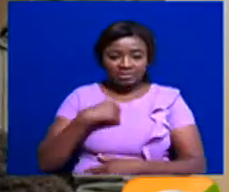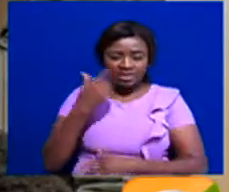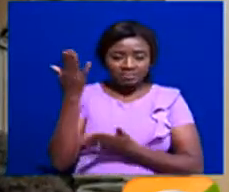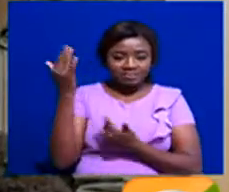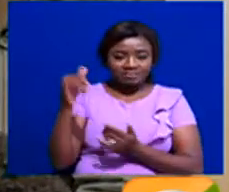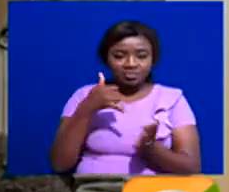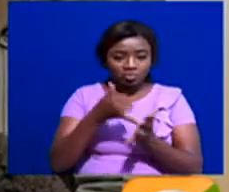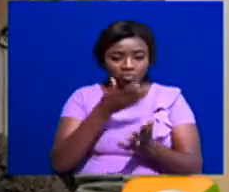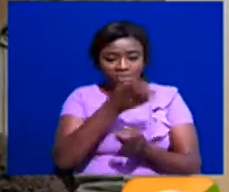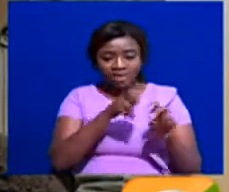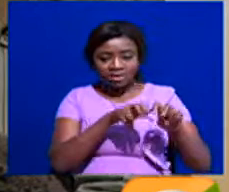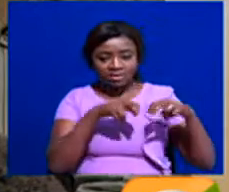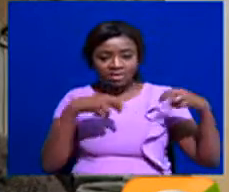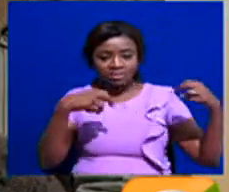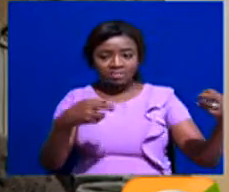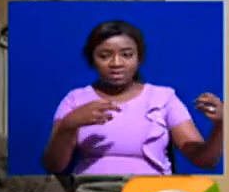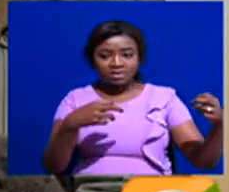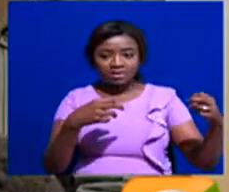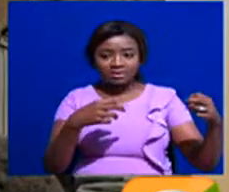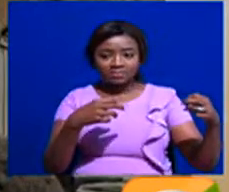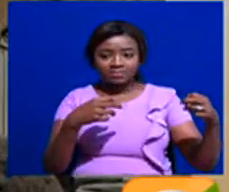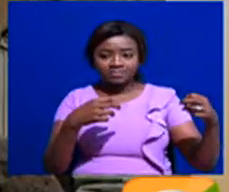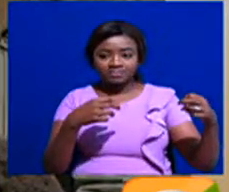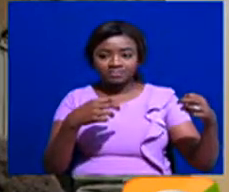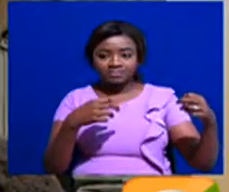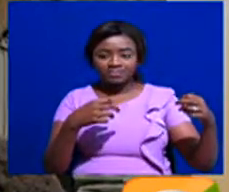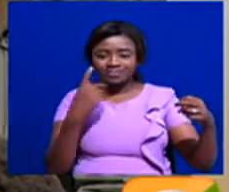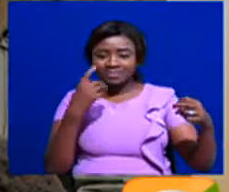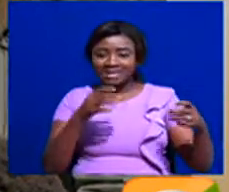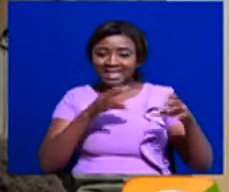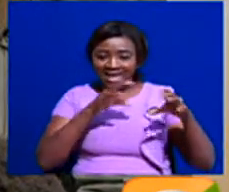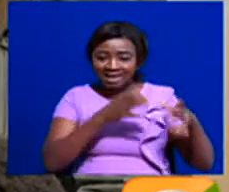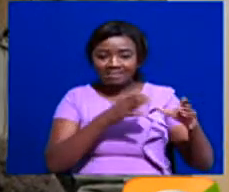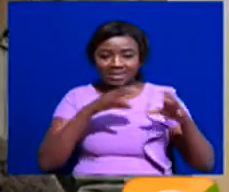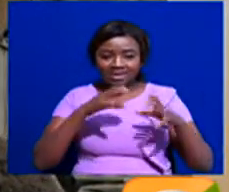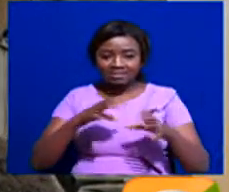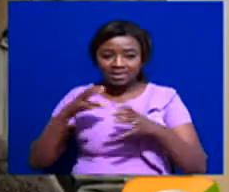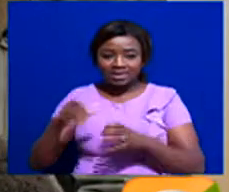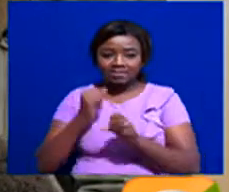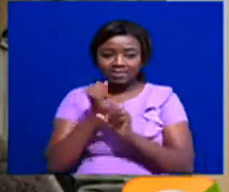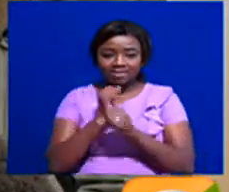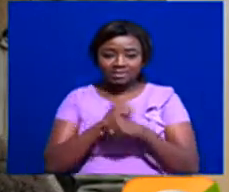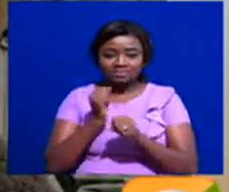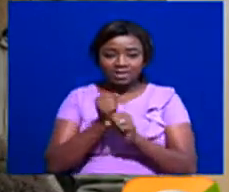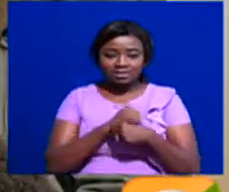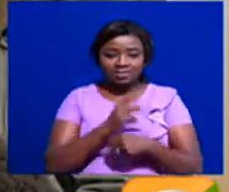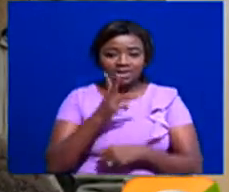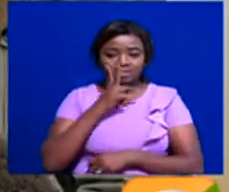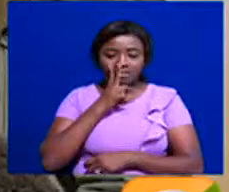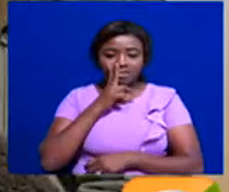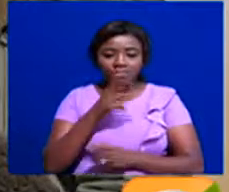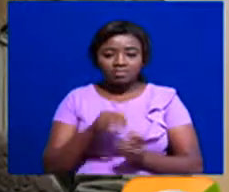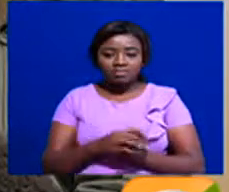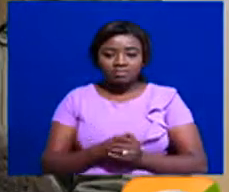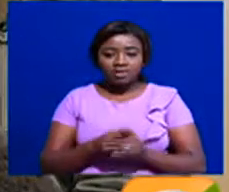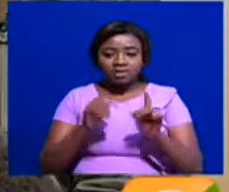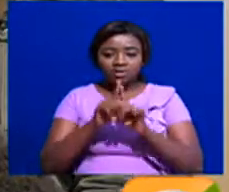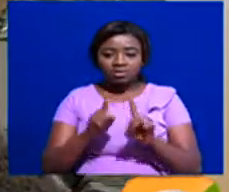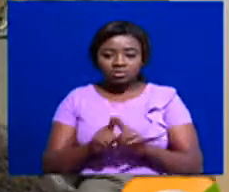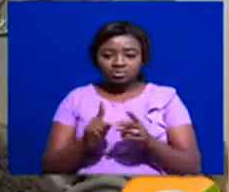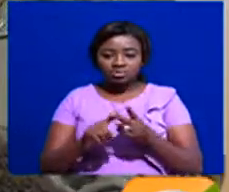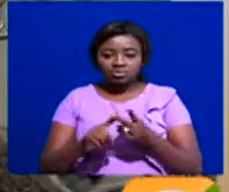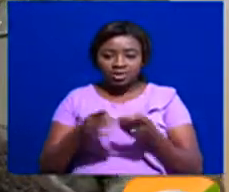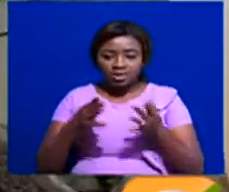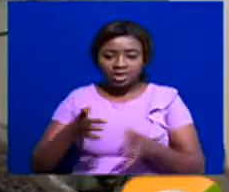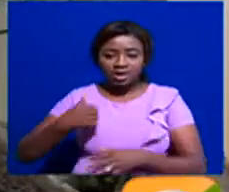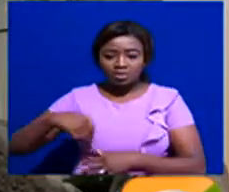be in the panelist are these companies that produce tobacco. The moment that we have them there and the moment that we have